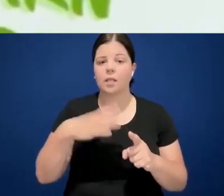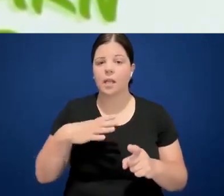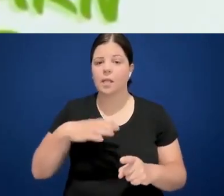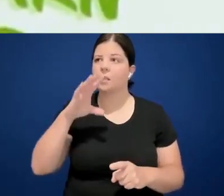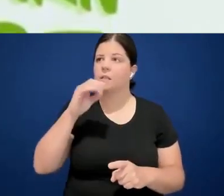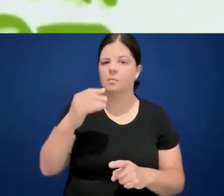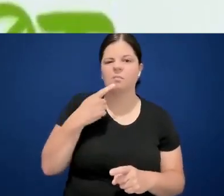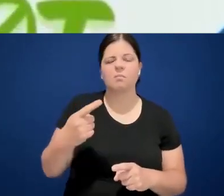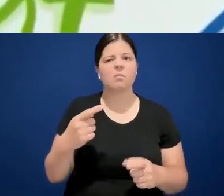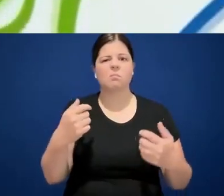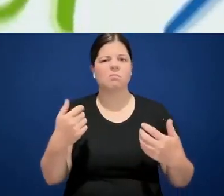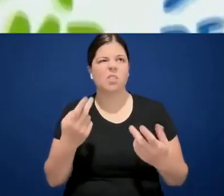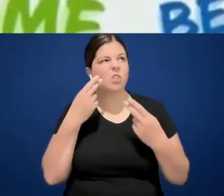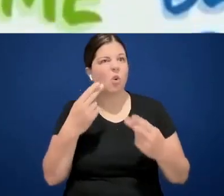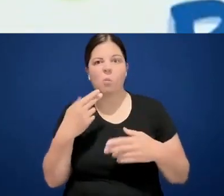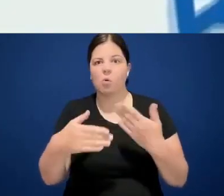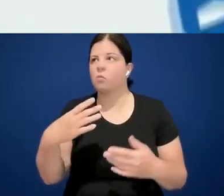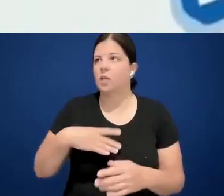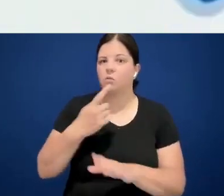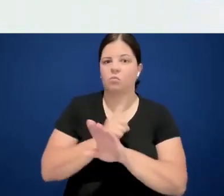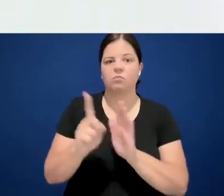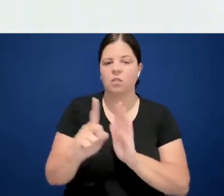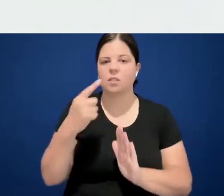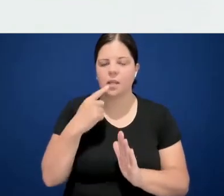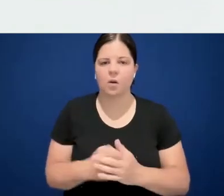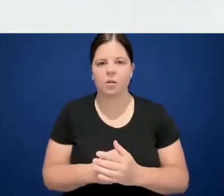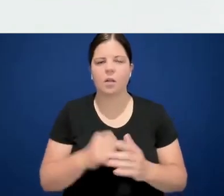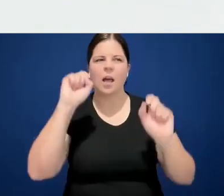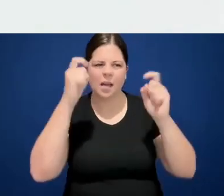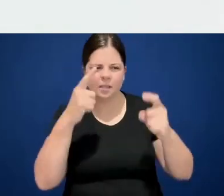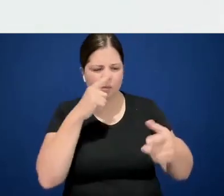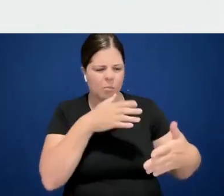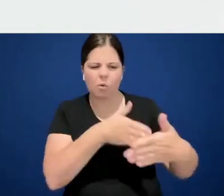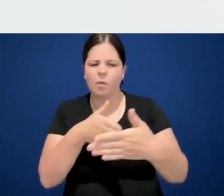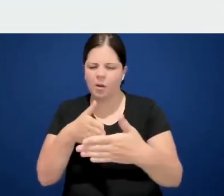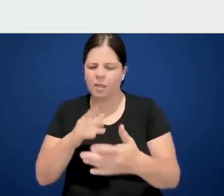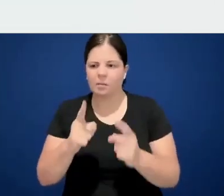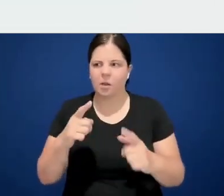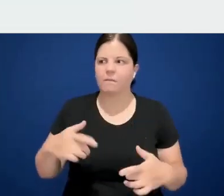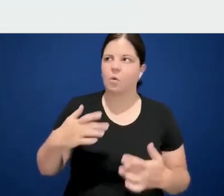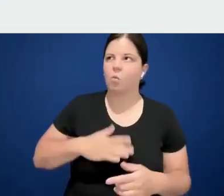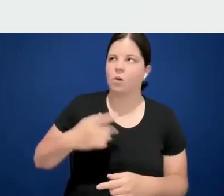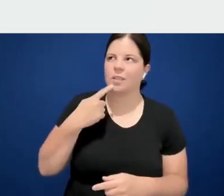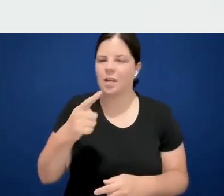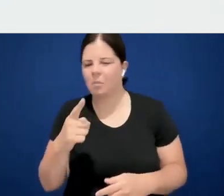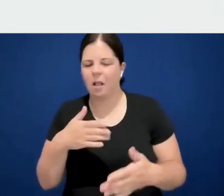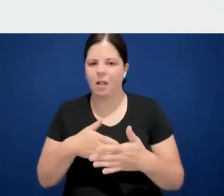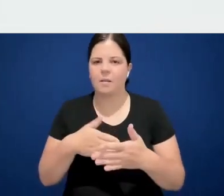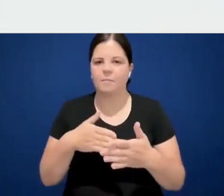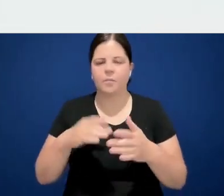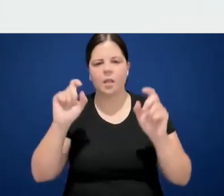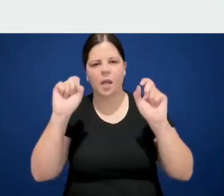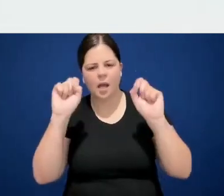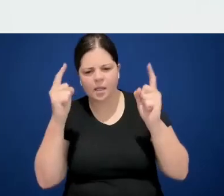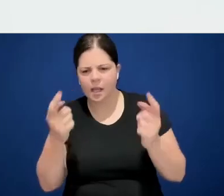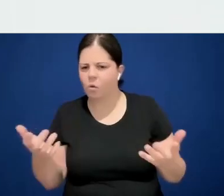usual at its core, an acknowledgement of the barriers people face to speaking up, understanding where they exist, who they affect,